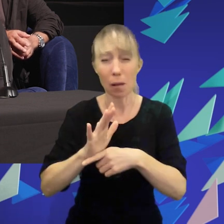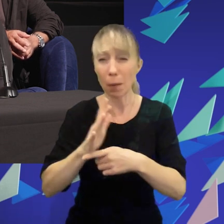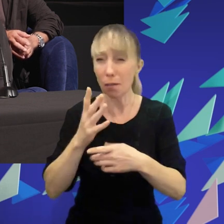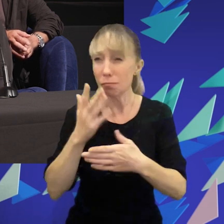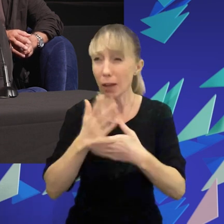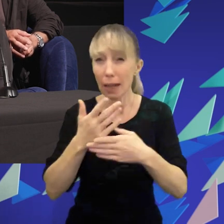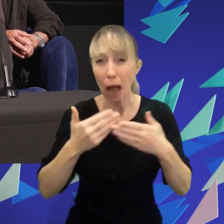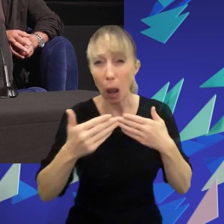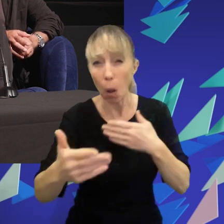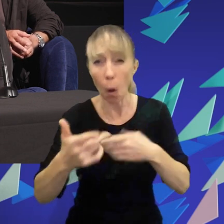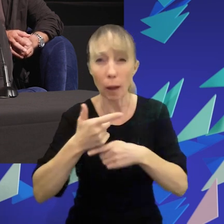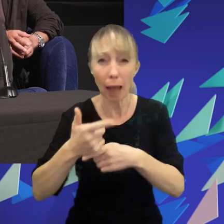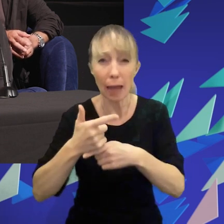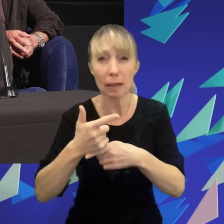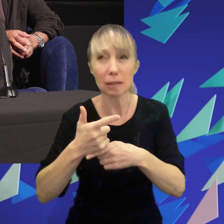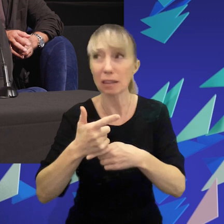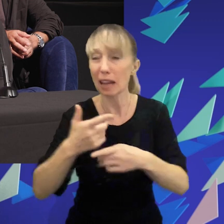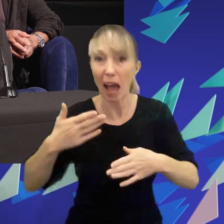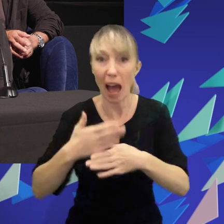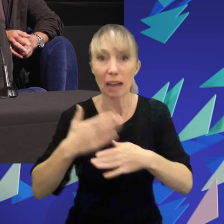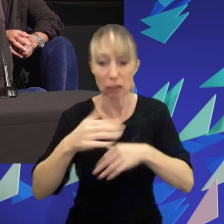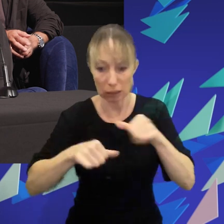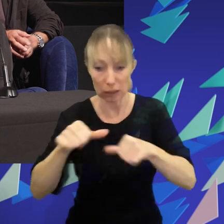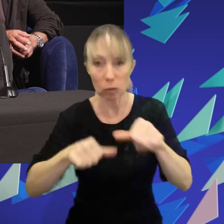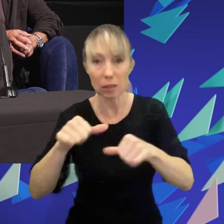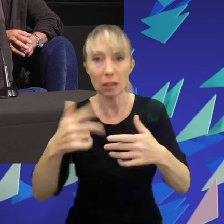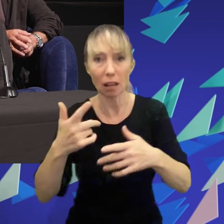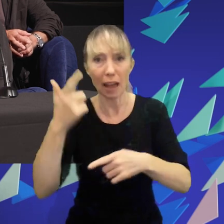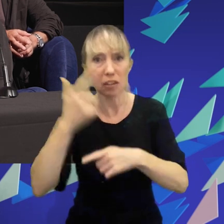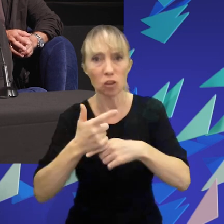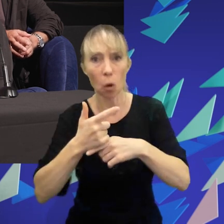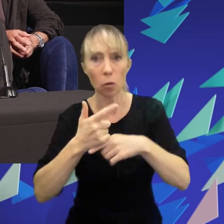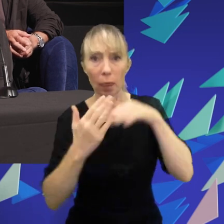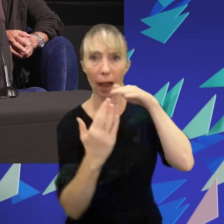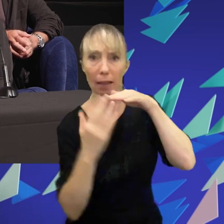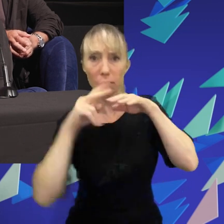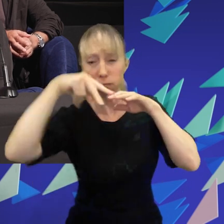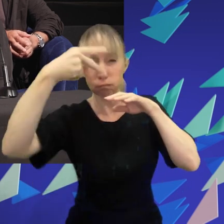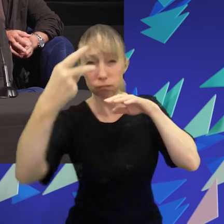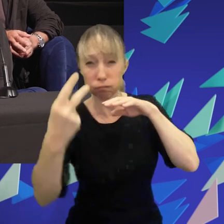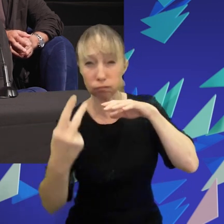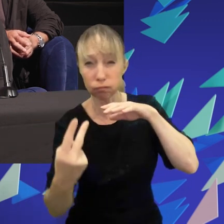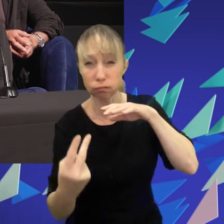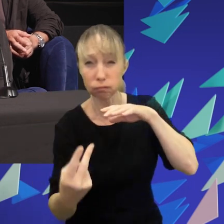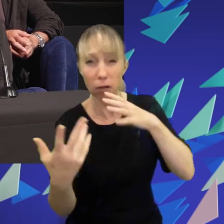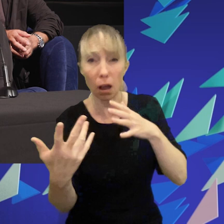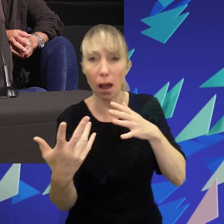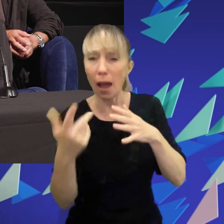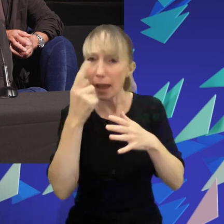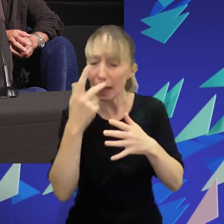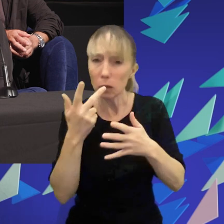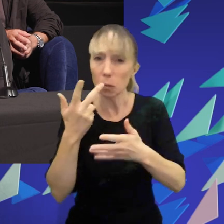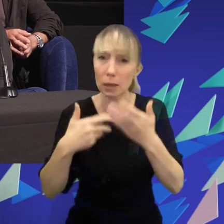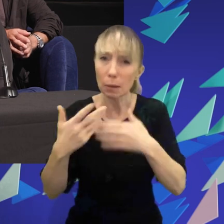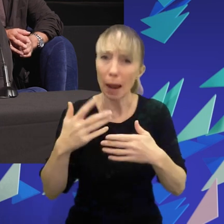sequences. Mm. And a shot like that going off the cliff. Mm. Could you talk about your work with Emmanuel Lubezki and creating